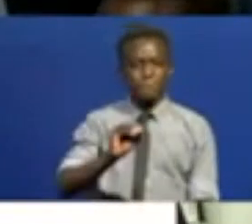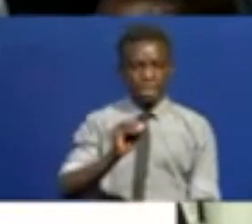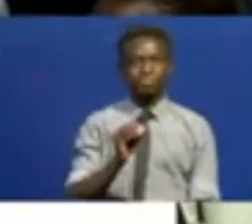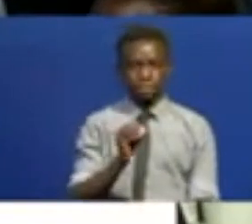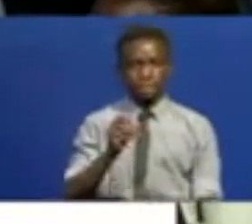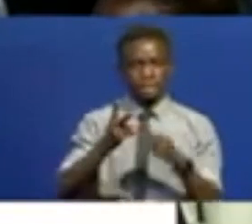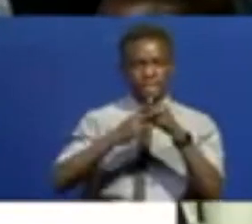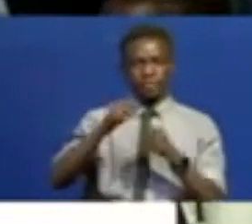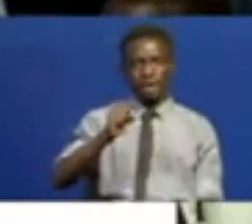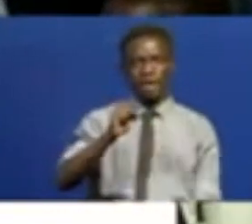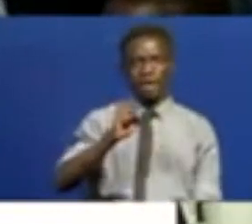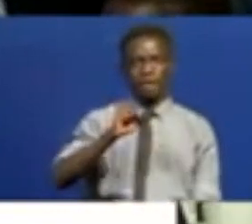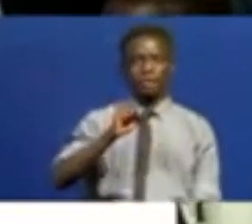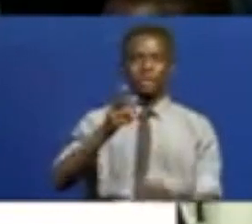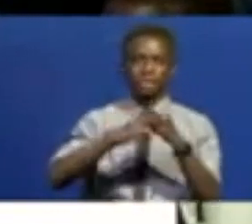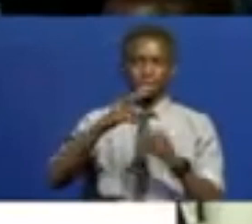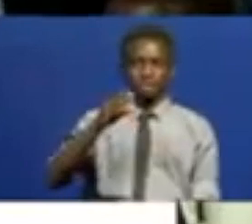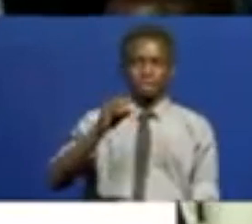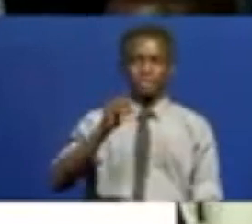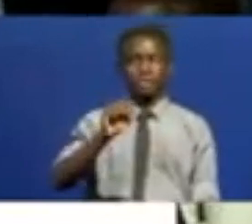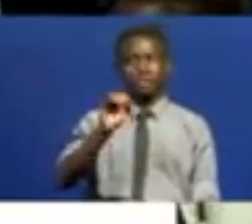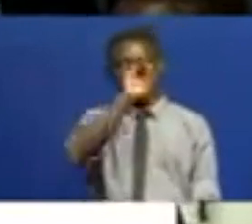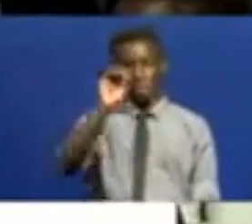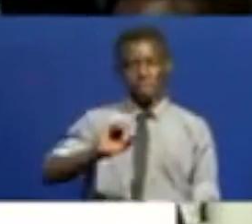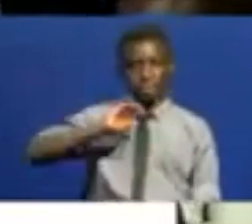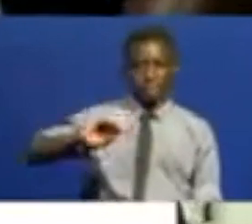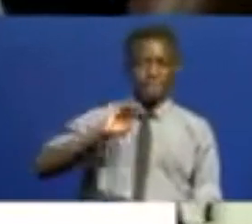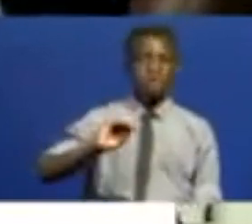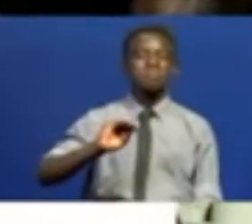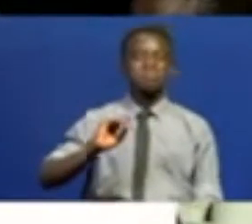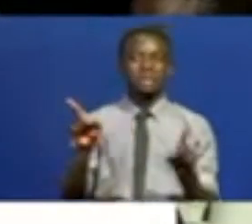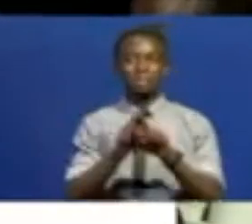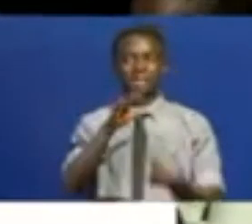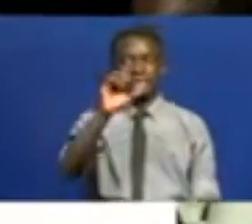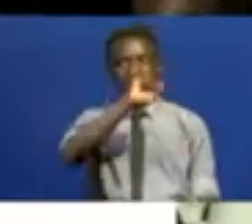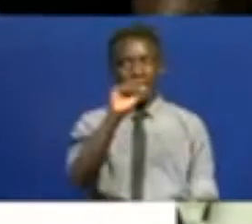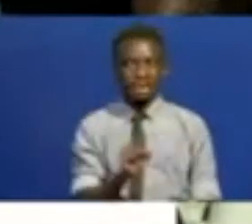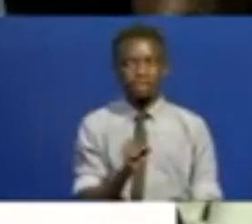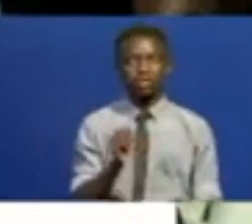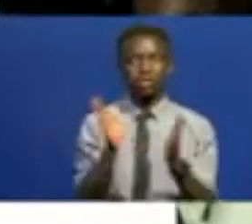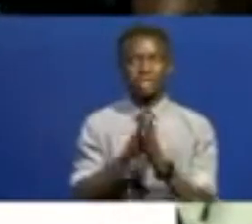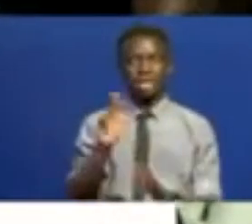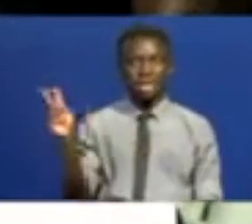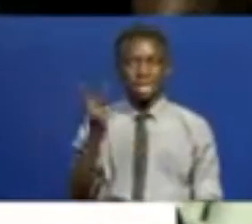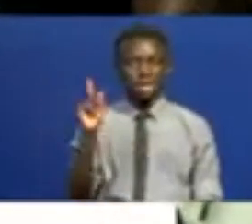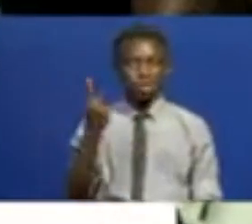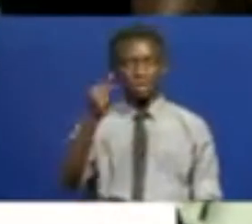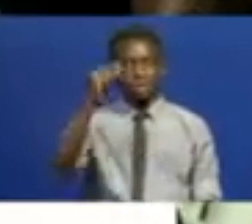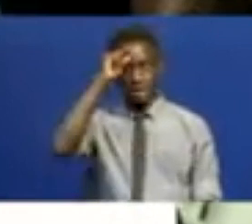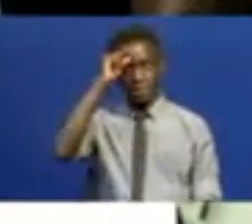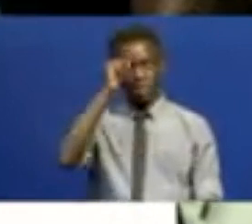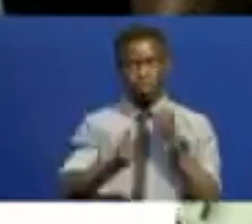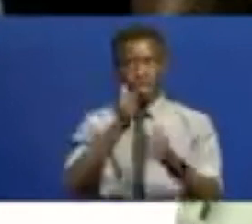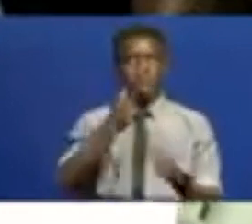have 75% remaining of the works. And CS Murugomen and the Kenya Kwanza government, which I also belong,